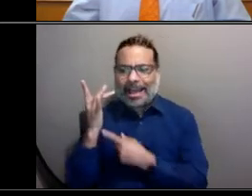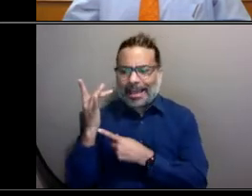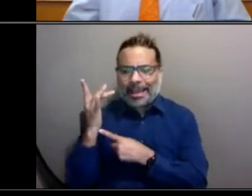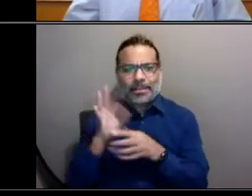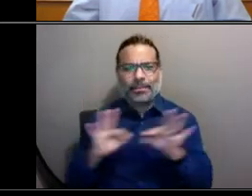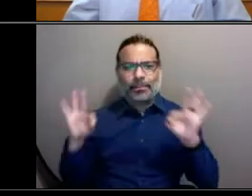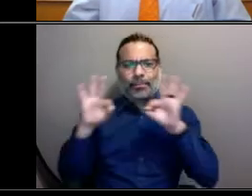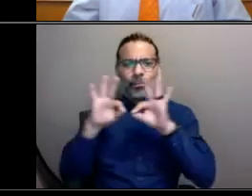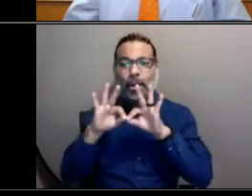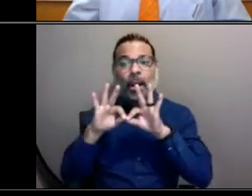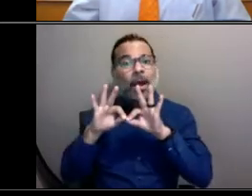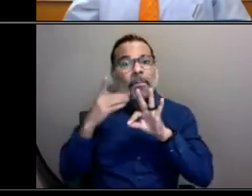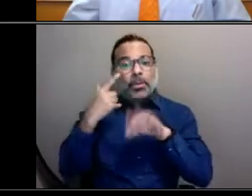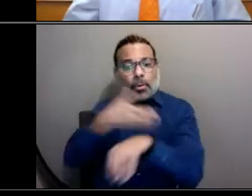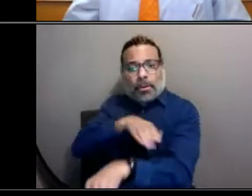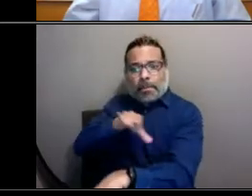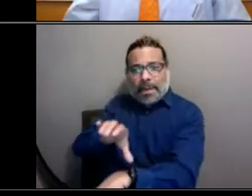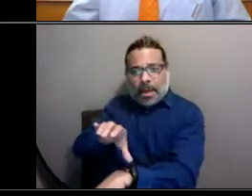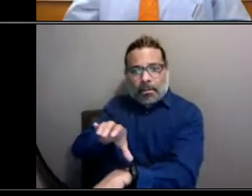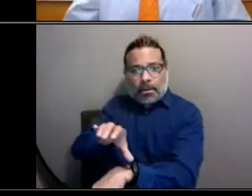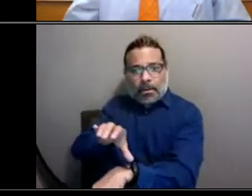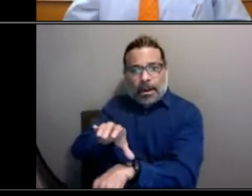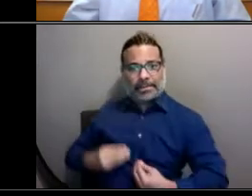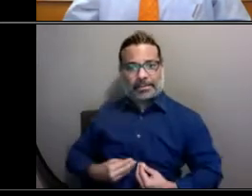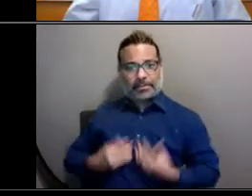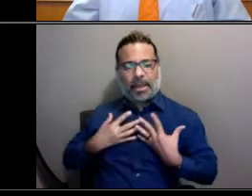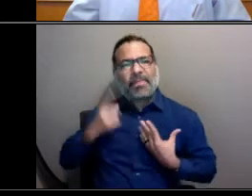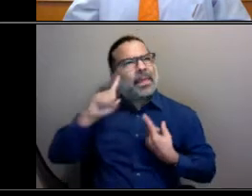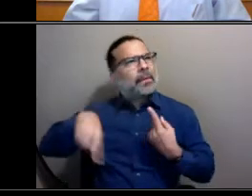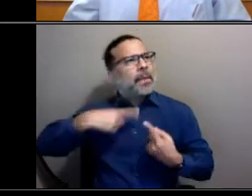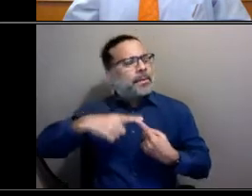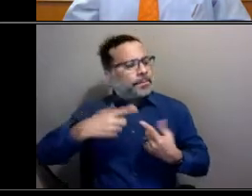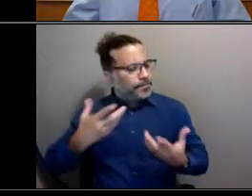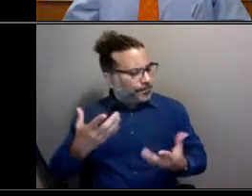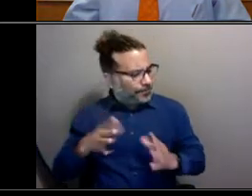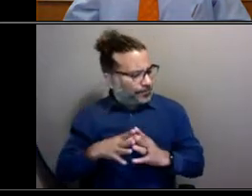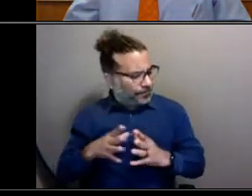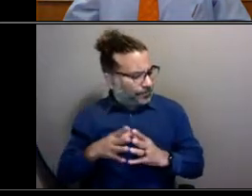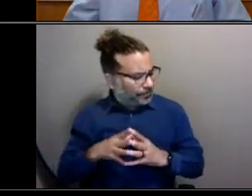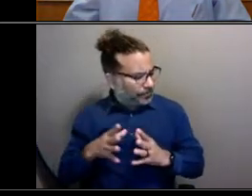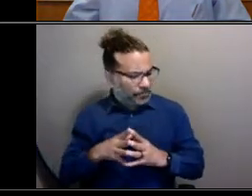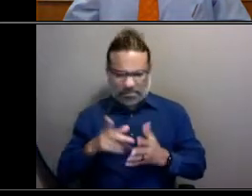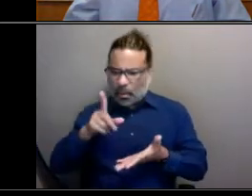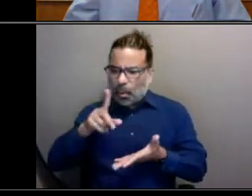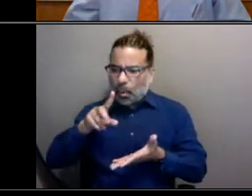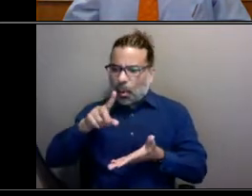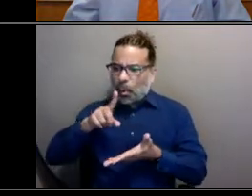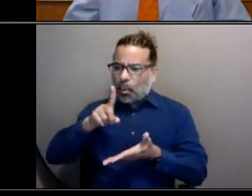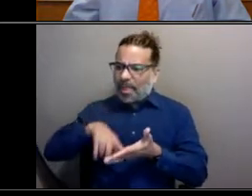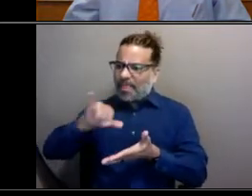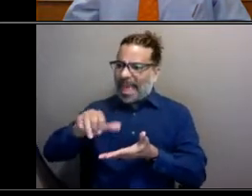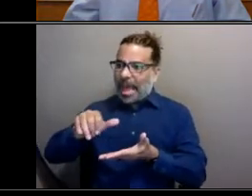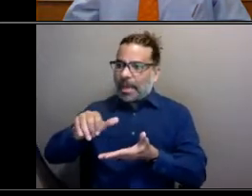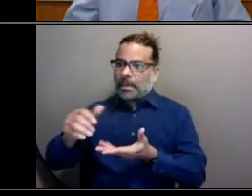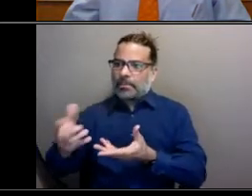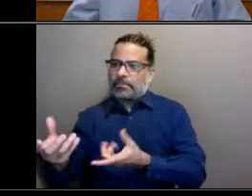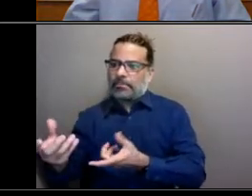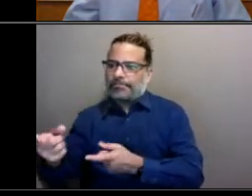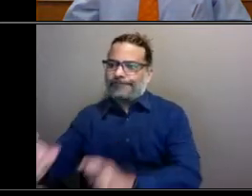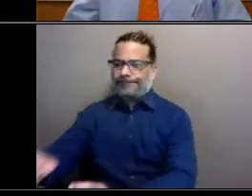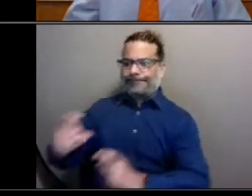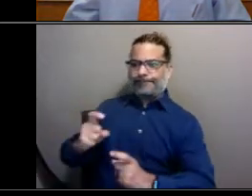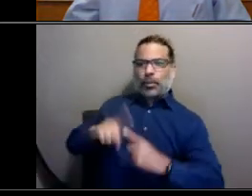to me, empowering and inspiring when you think about it specifically in the context of what it brings to a workforce and a workplace.